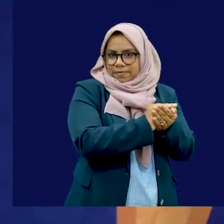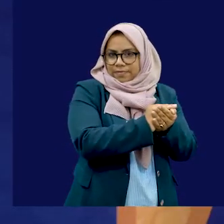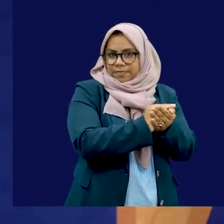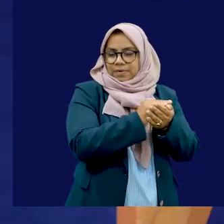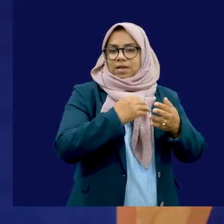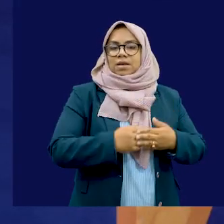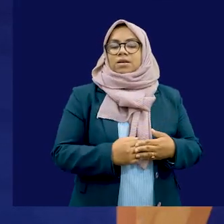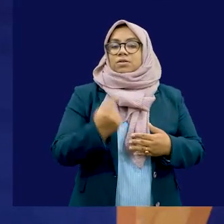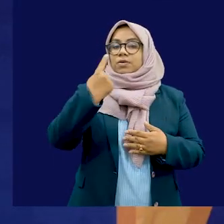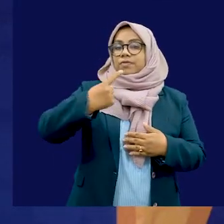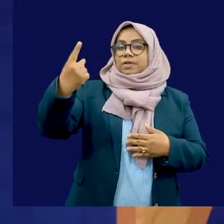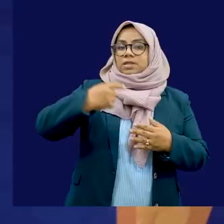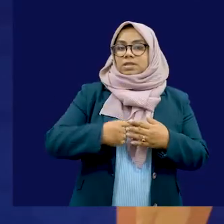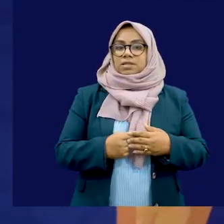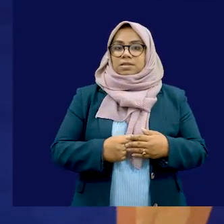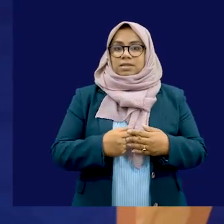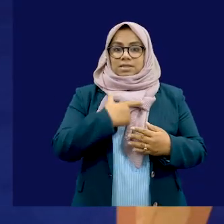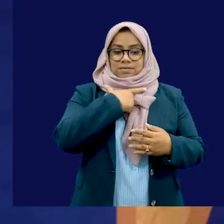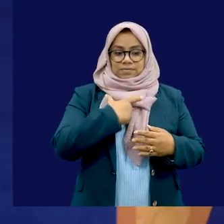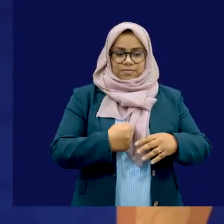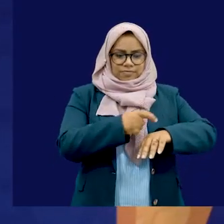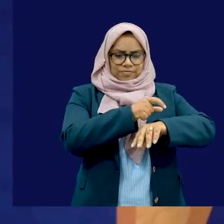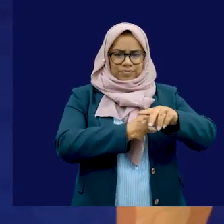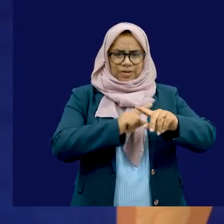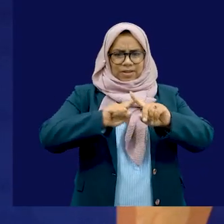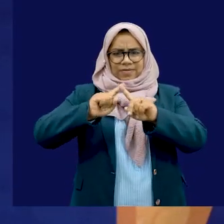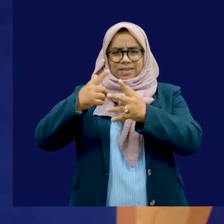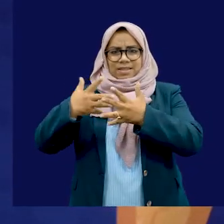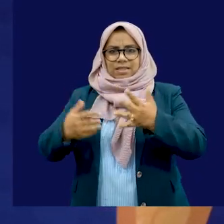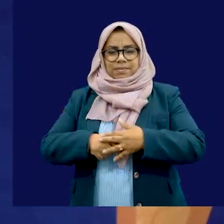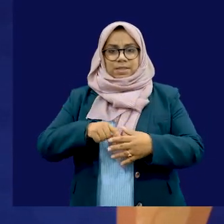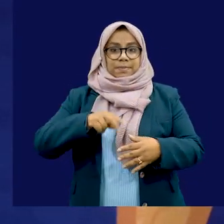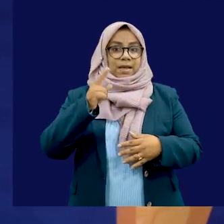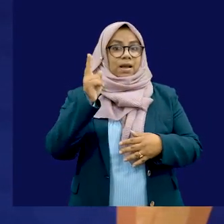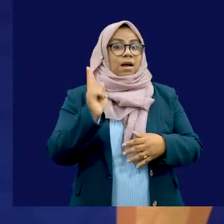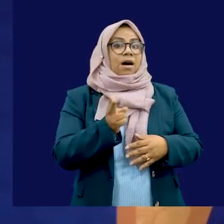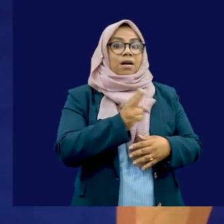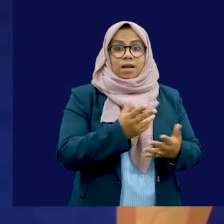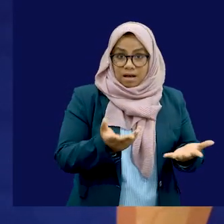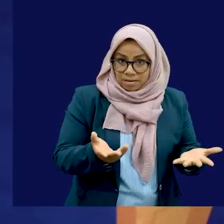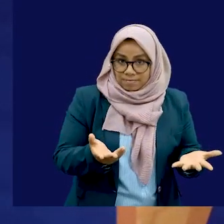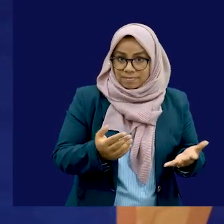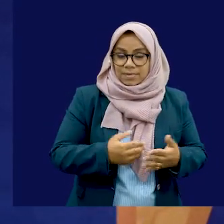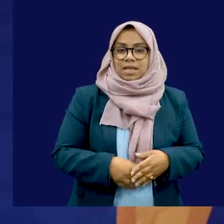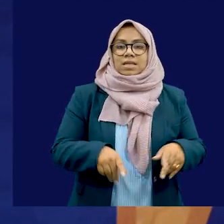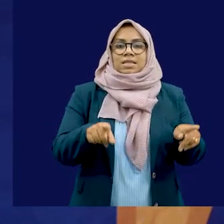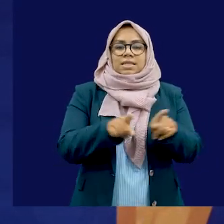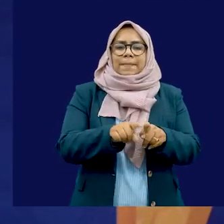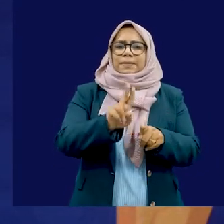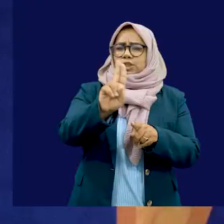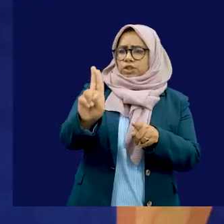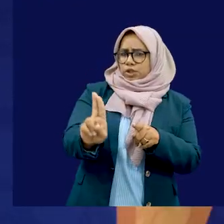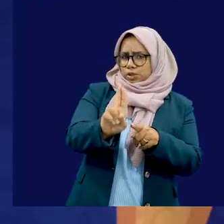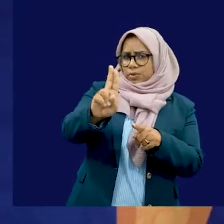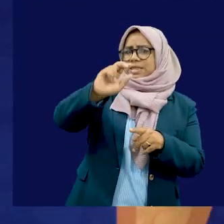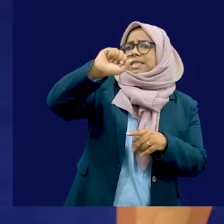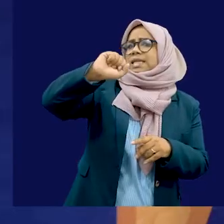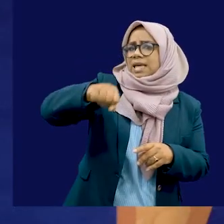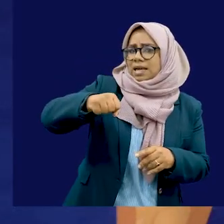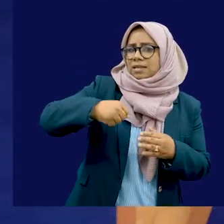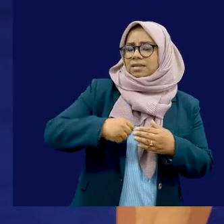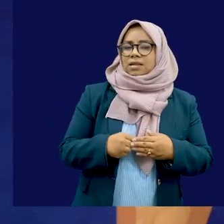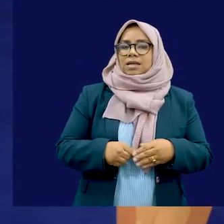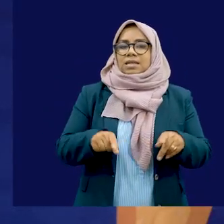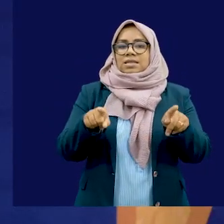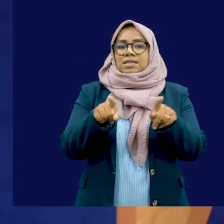Firstly, the jewelry is halal, it is used for adornment, it is usable, and it does